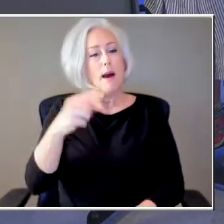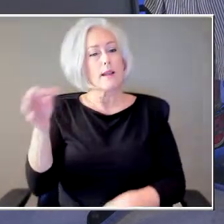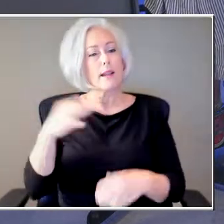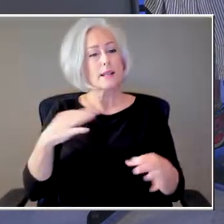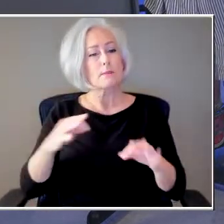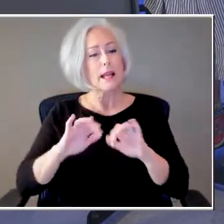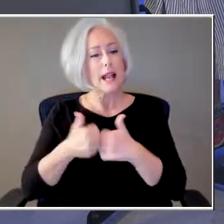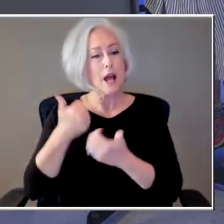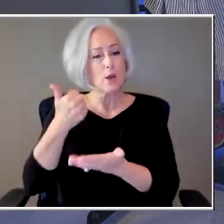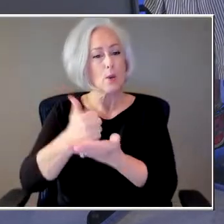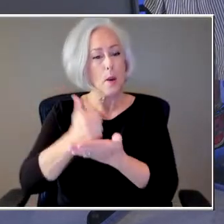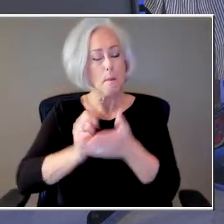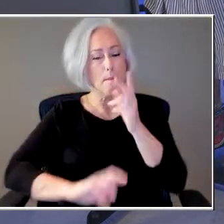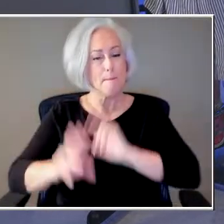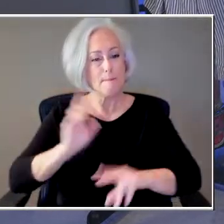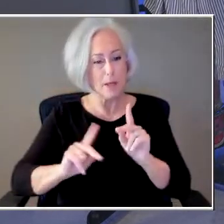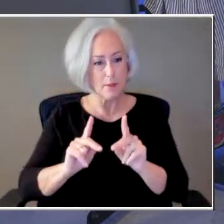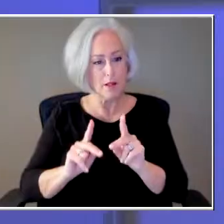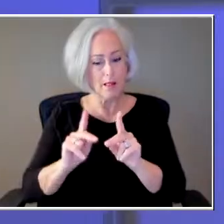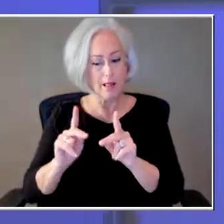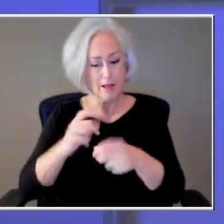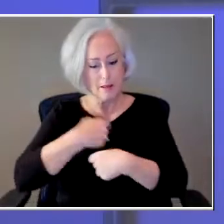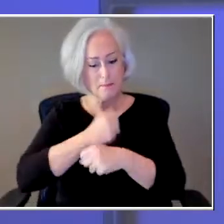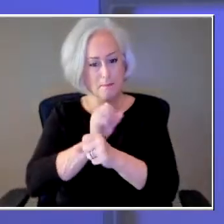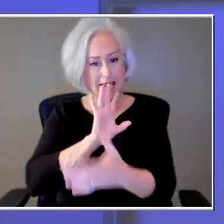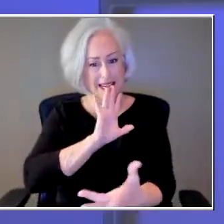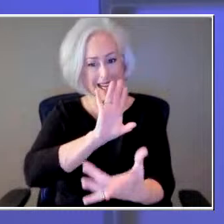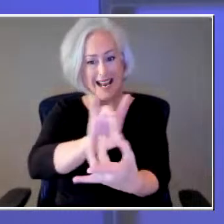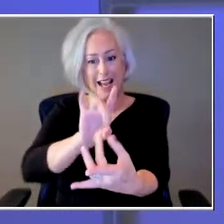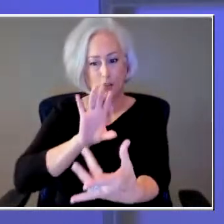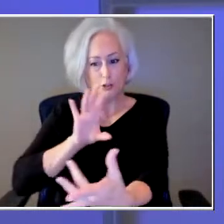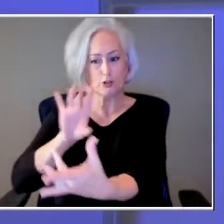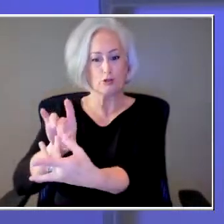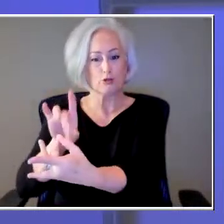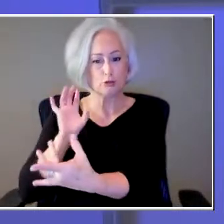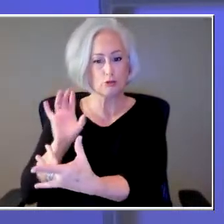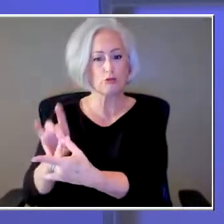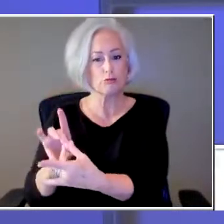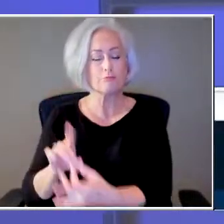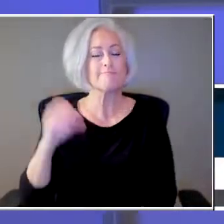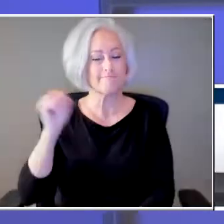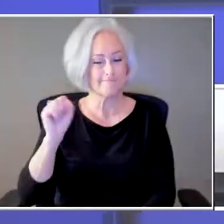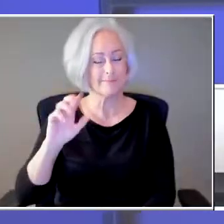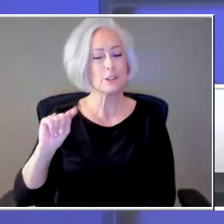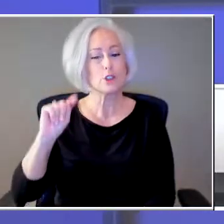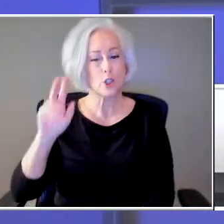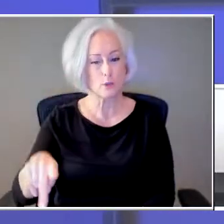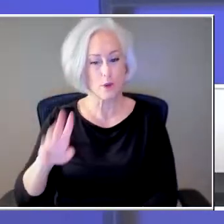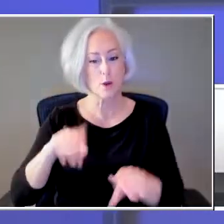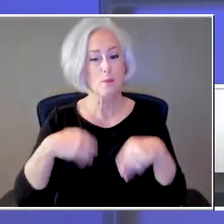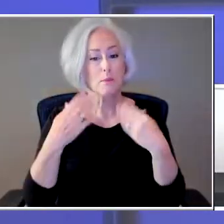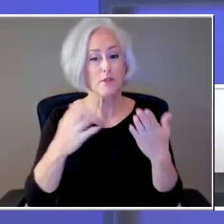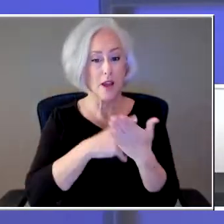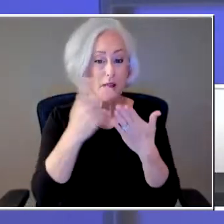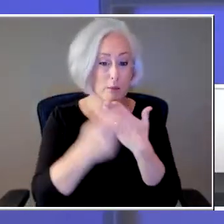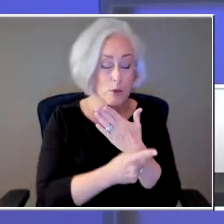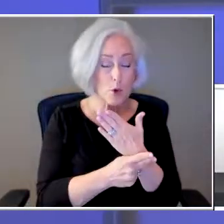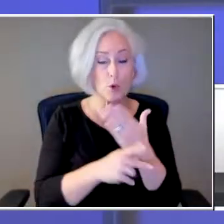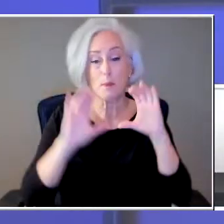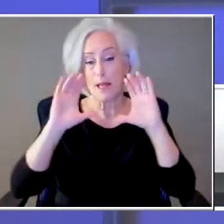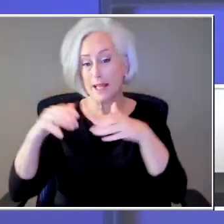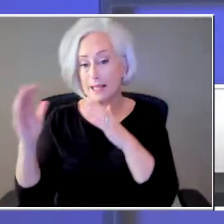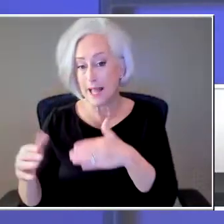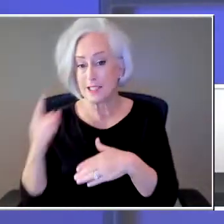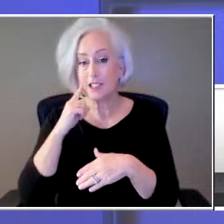make those connections. Yes. So Turning Point, we provide programs and classes for anyone living with a serious